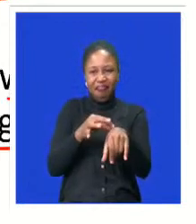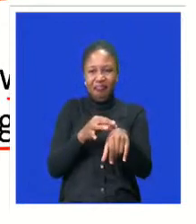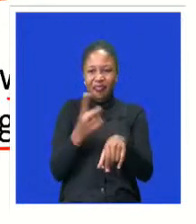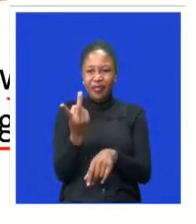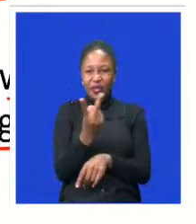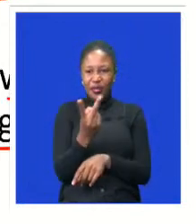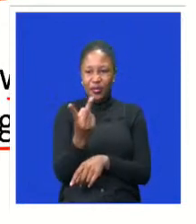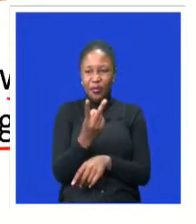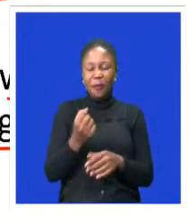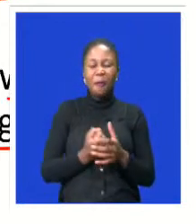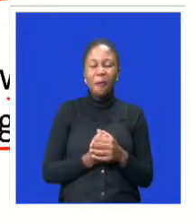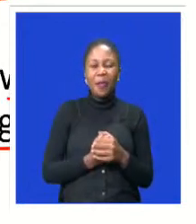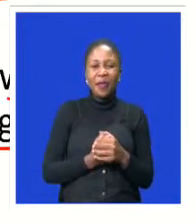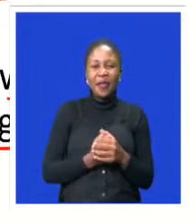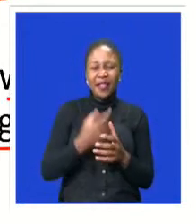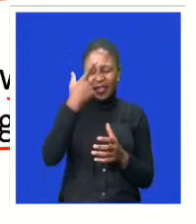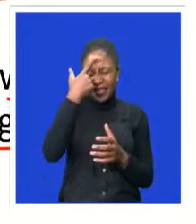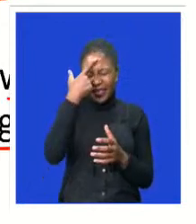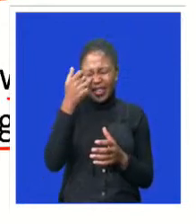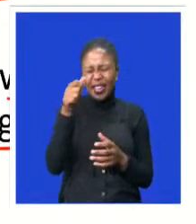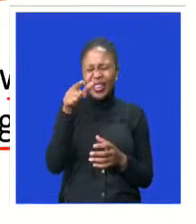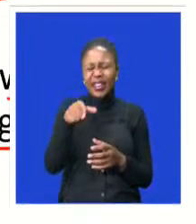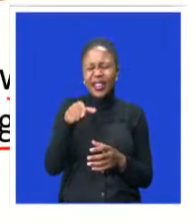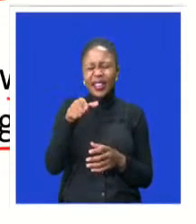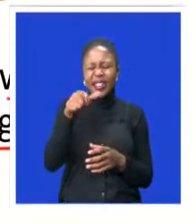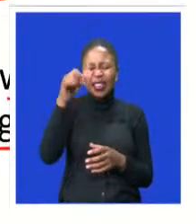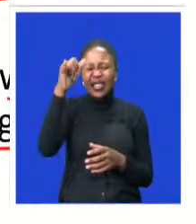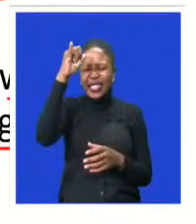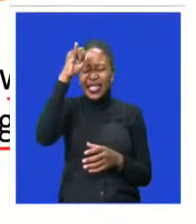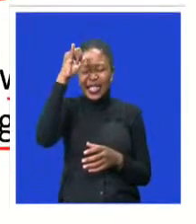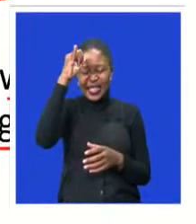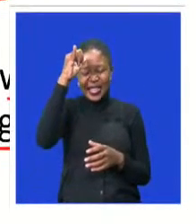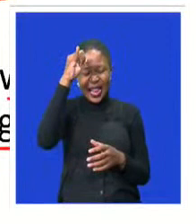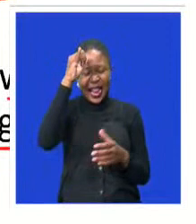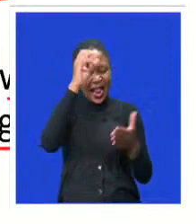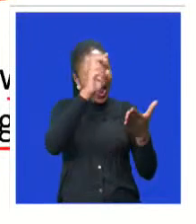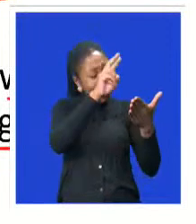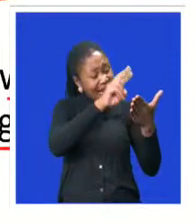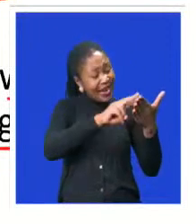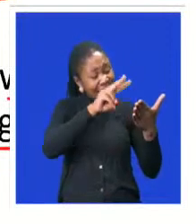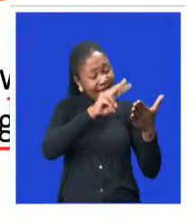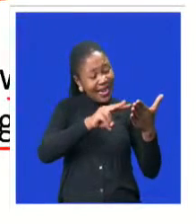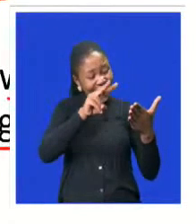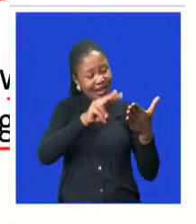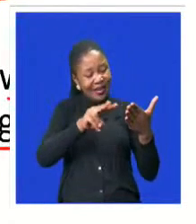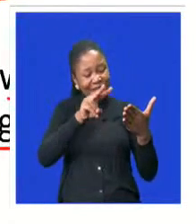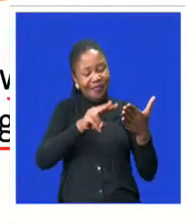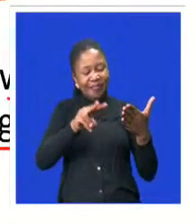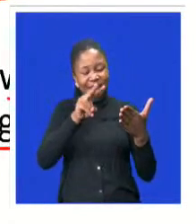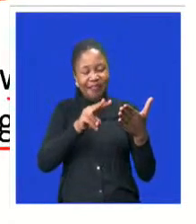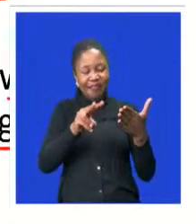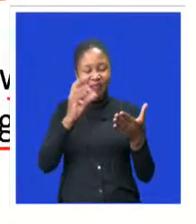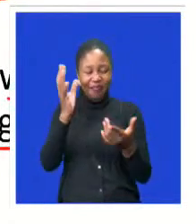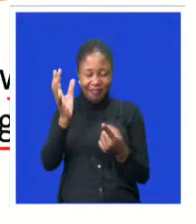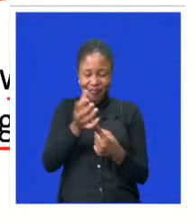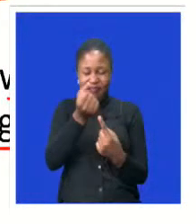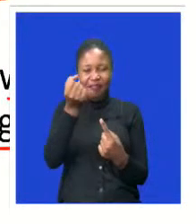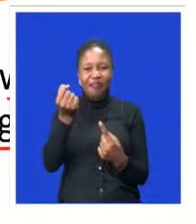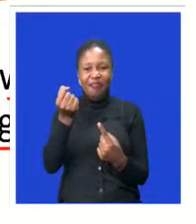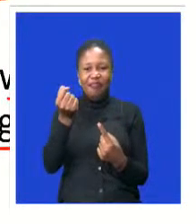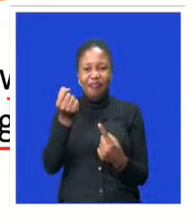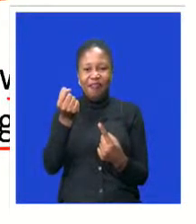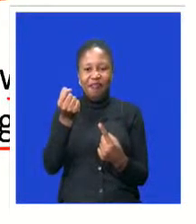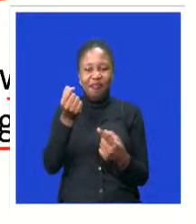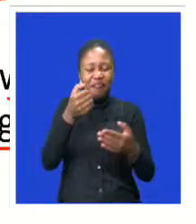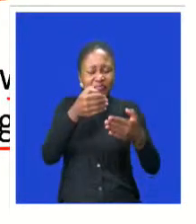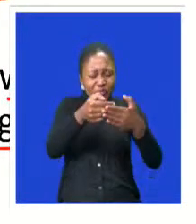basic tool or skill that we acquire before we start. A person acquires before he or